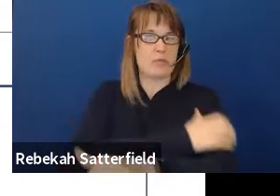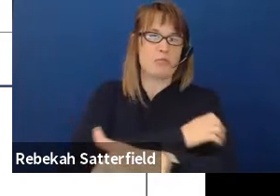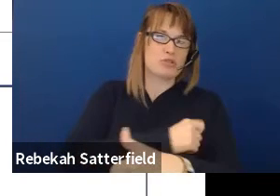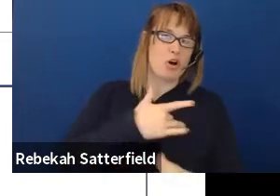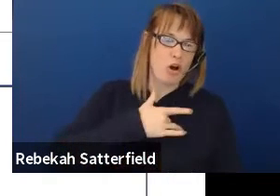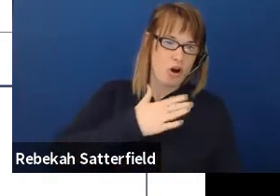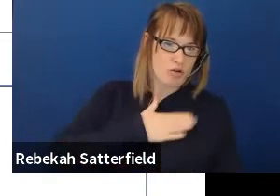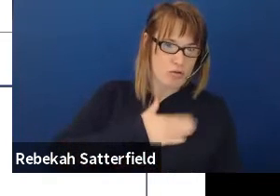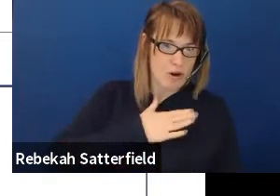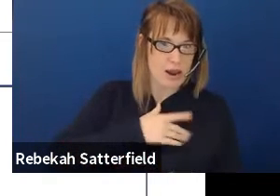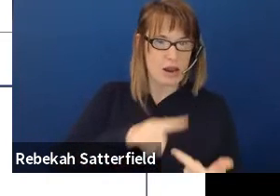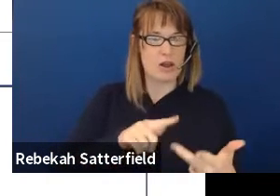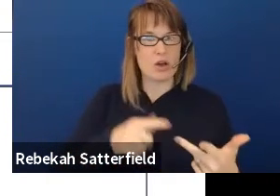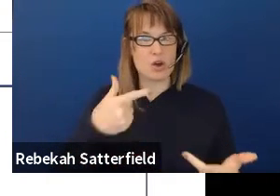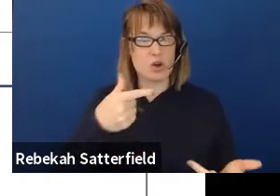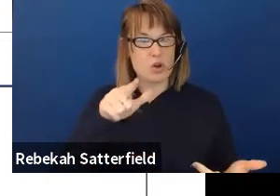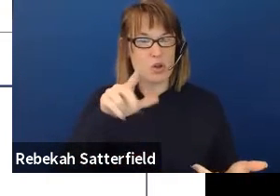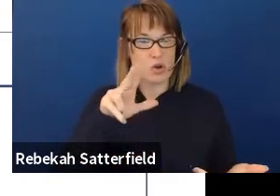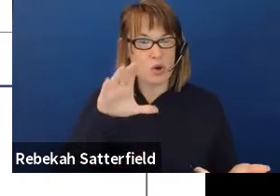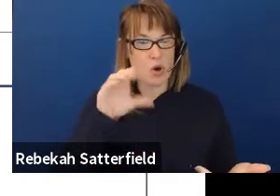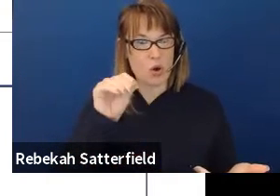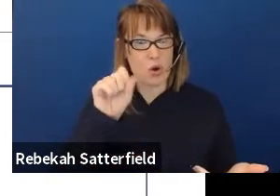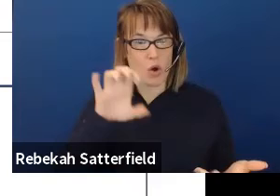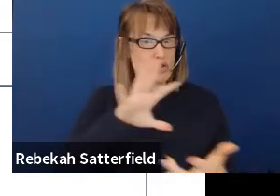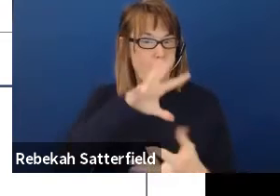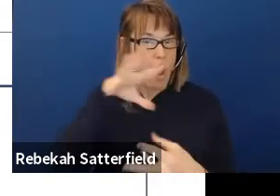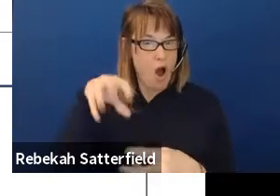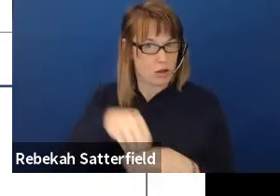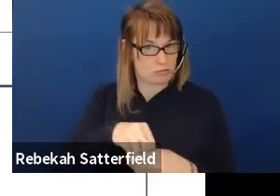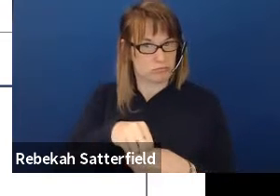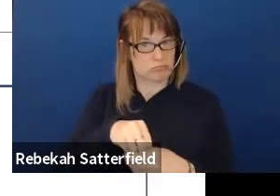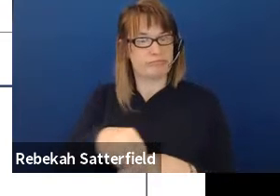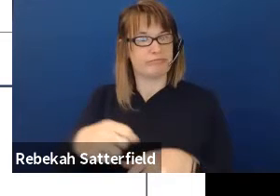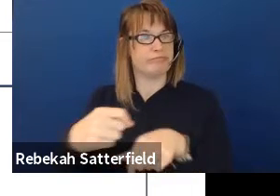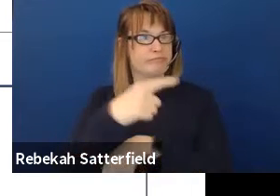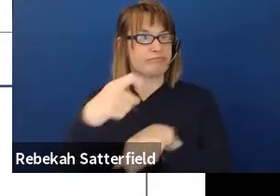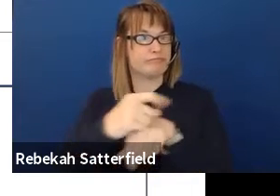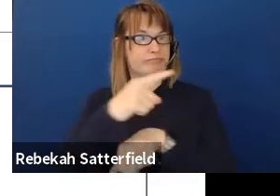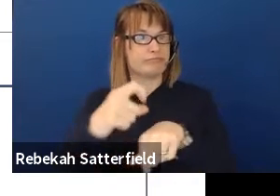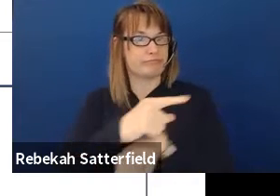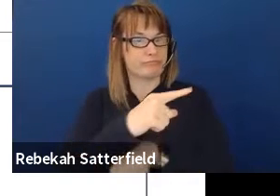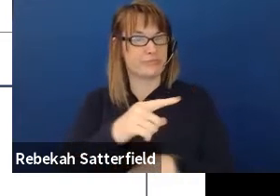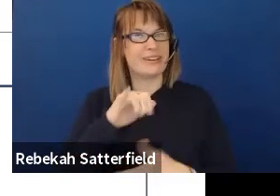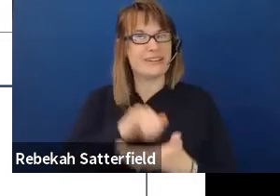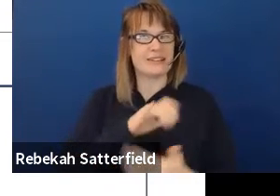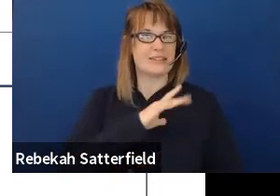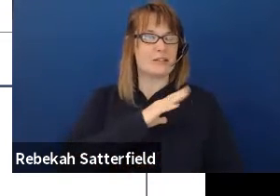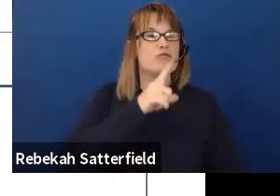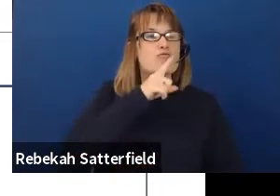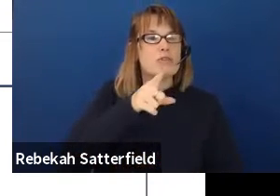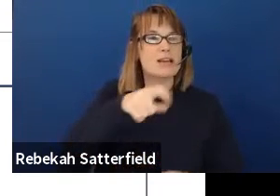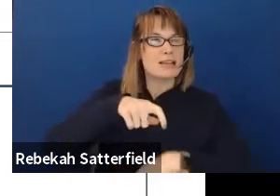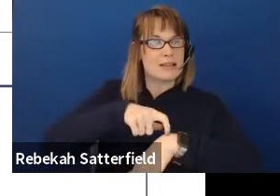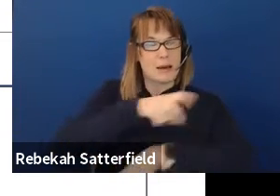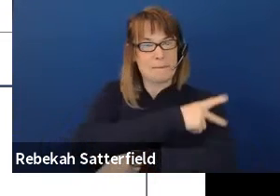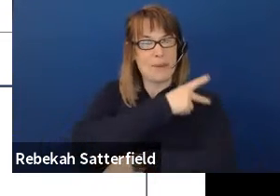rate, and glucose. And our dashboard highlights real-time patient data and triggers alerts when a patient's data